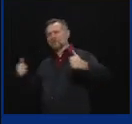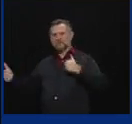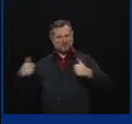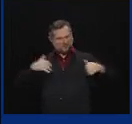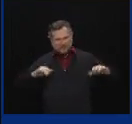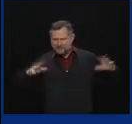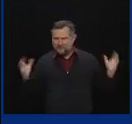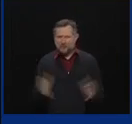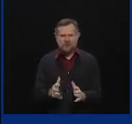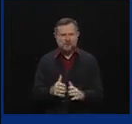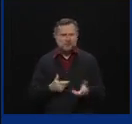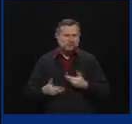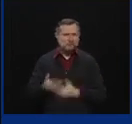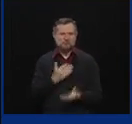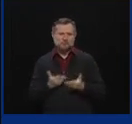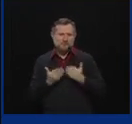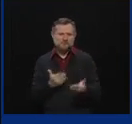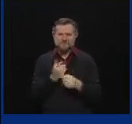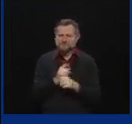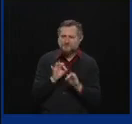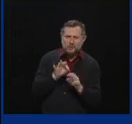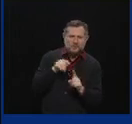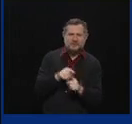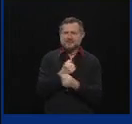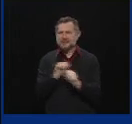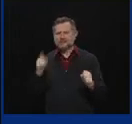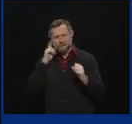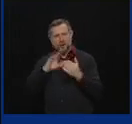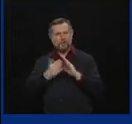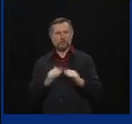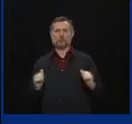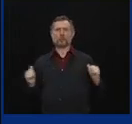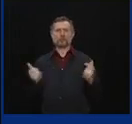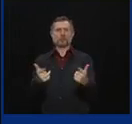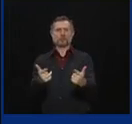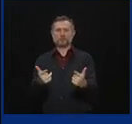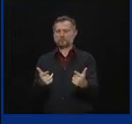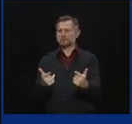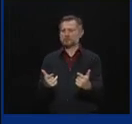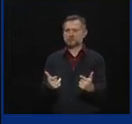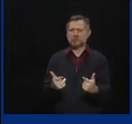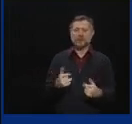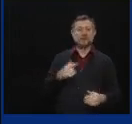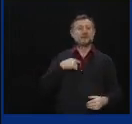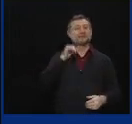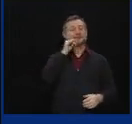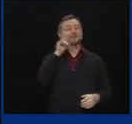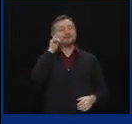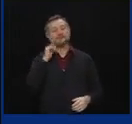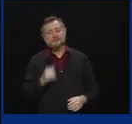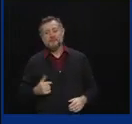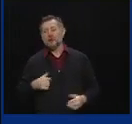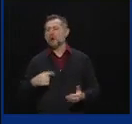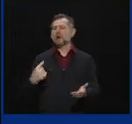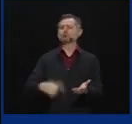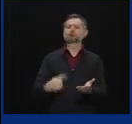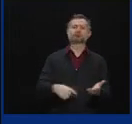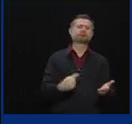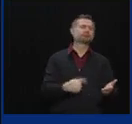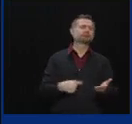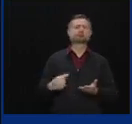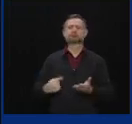safer, better community for all. Yesterday I talked about how this is a call to arms. Well, it's really a call to